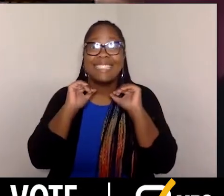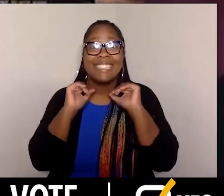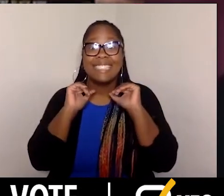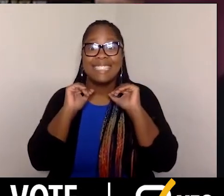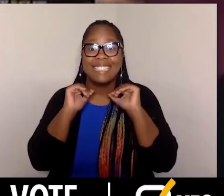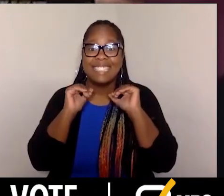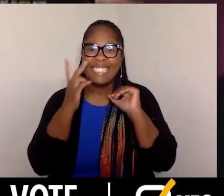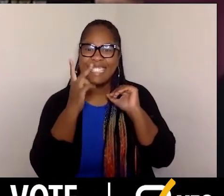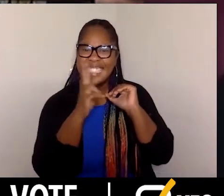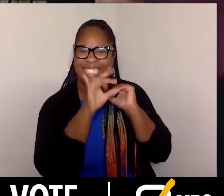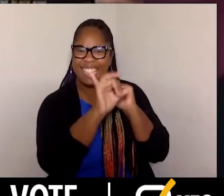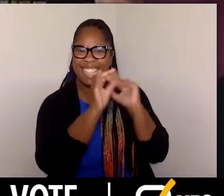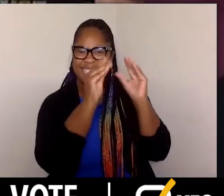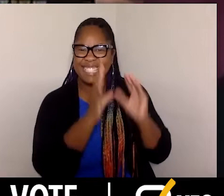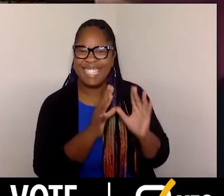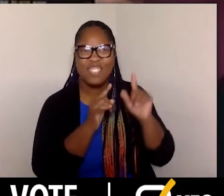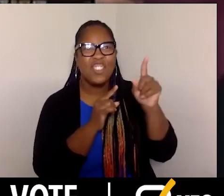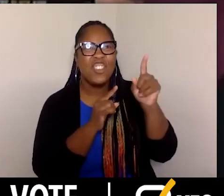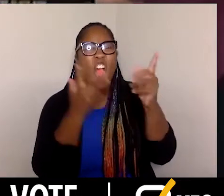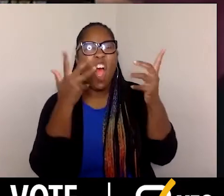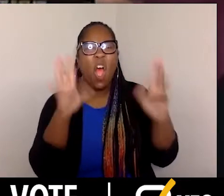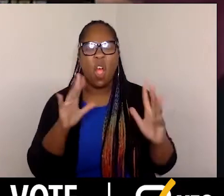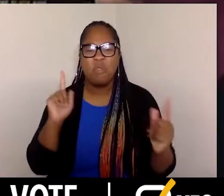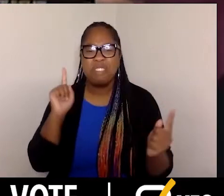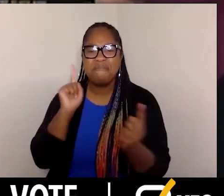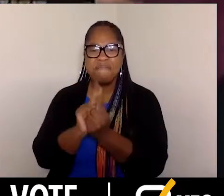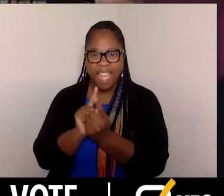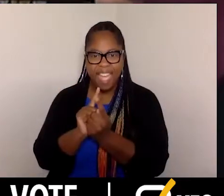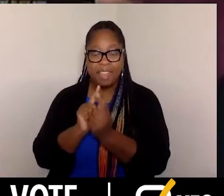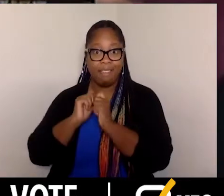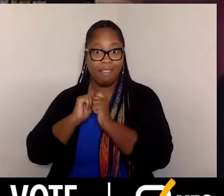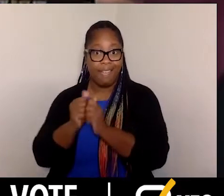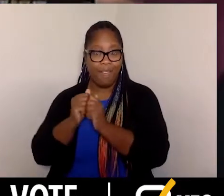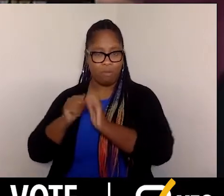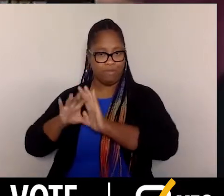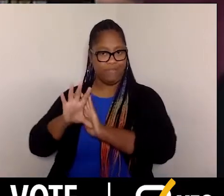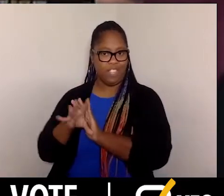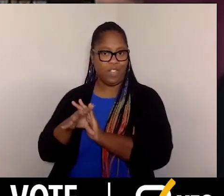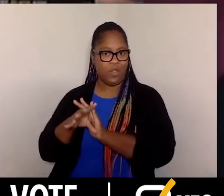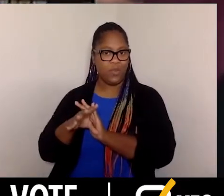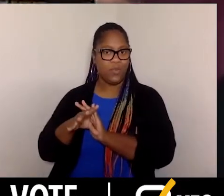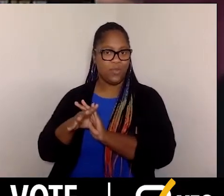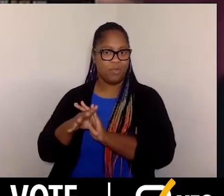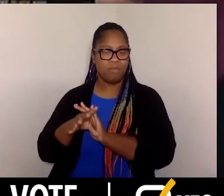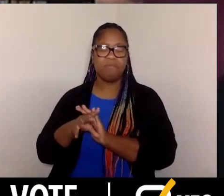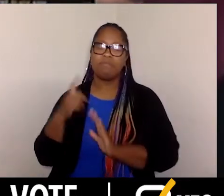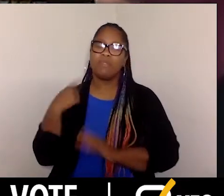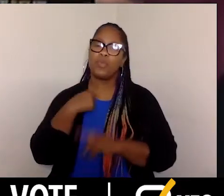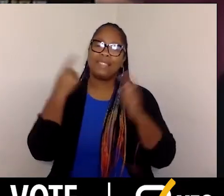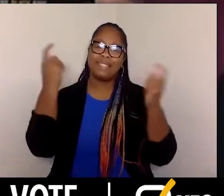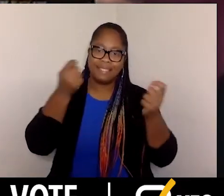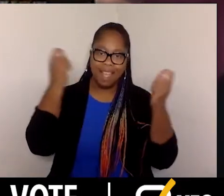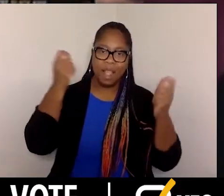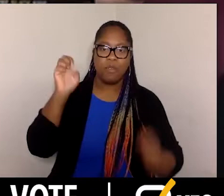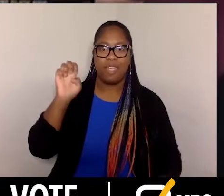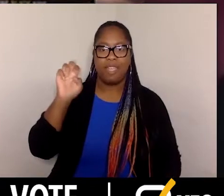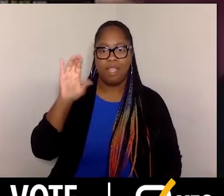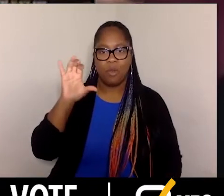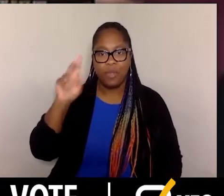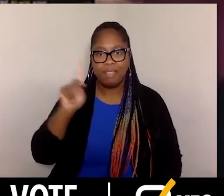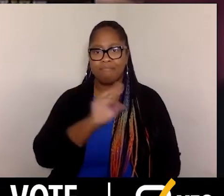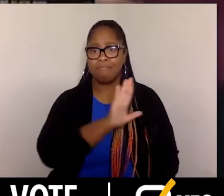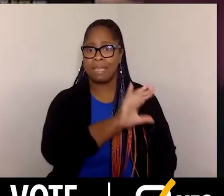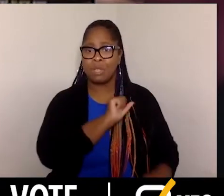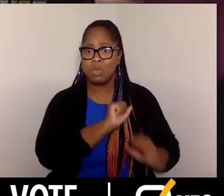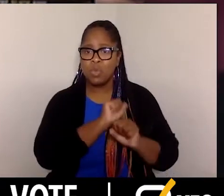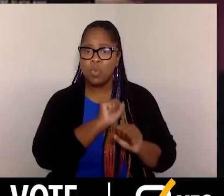see their teacher, who they've already become familiar with. And while we celebrate Eric and the work he is doing